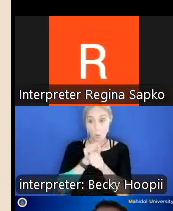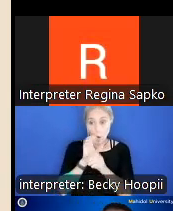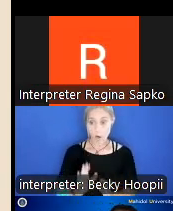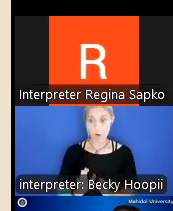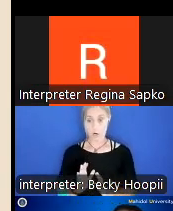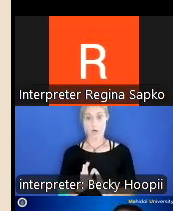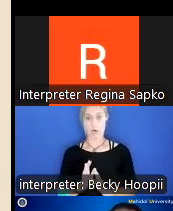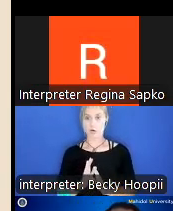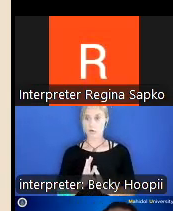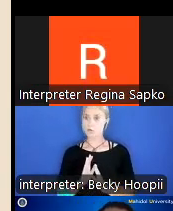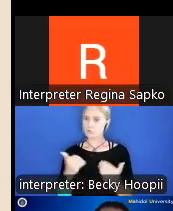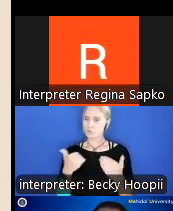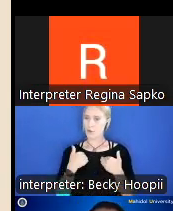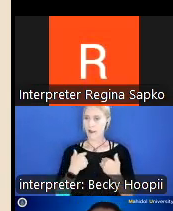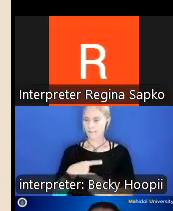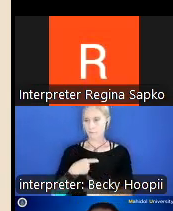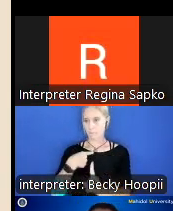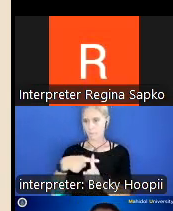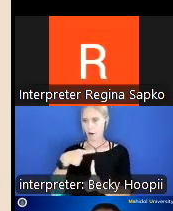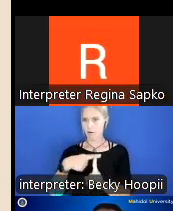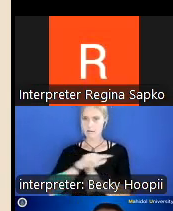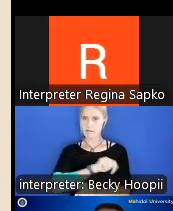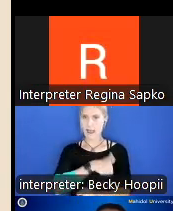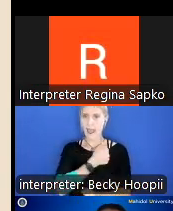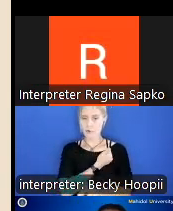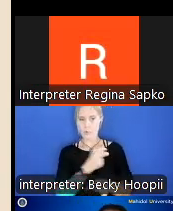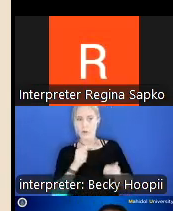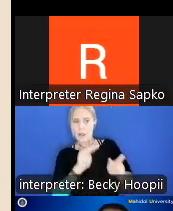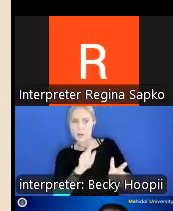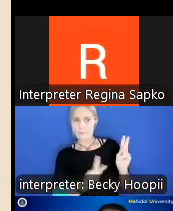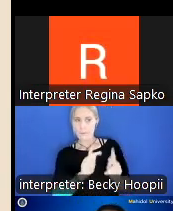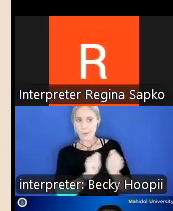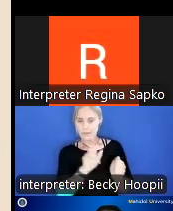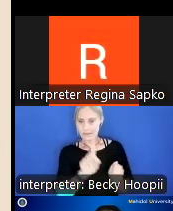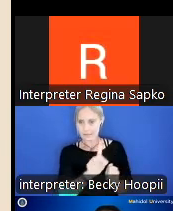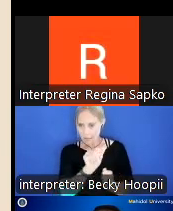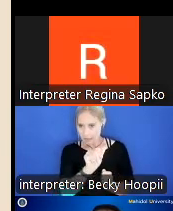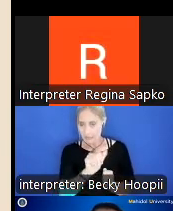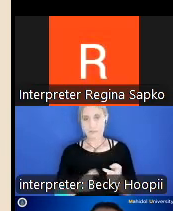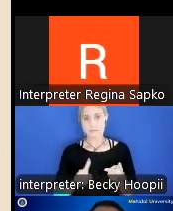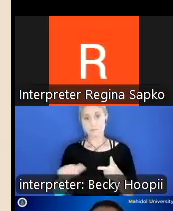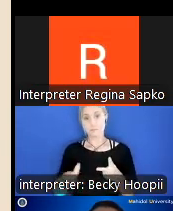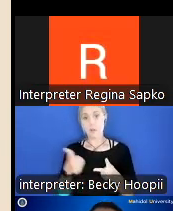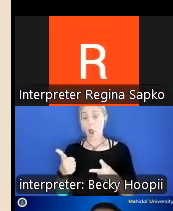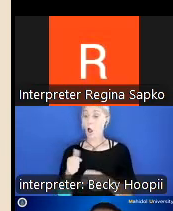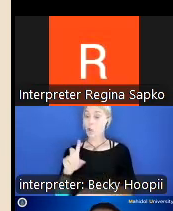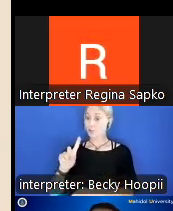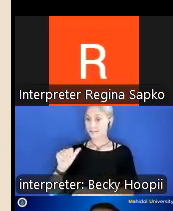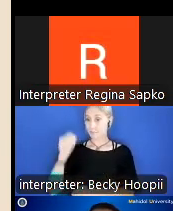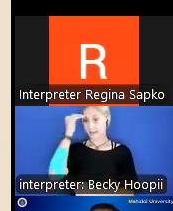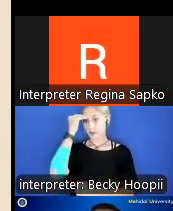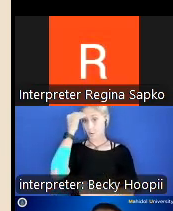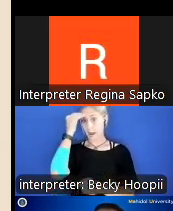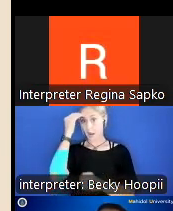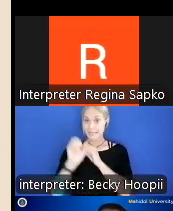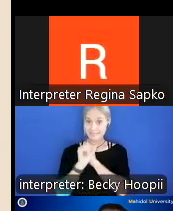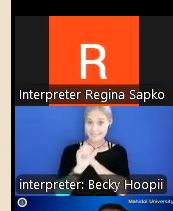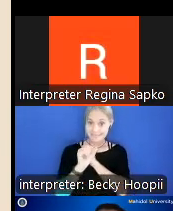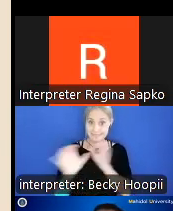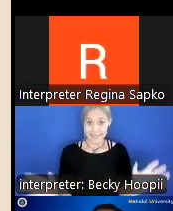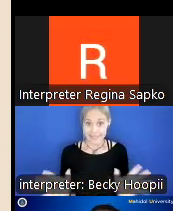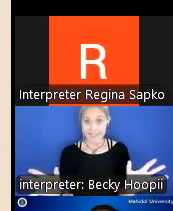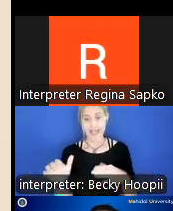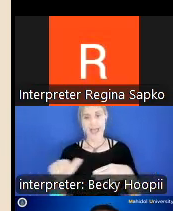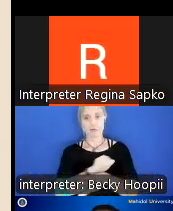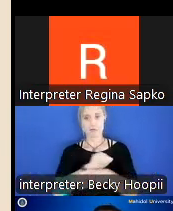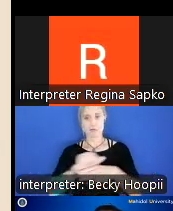attitude for person with disability. And another thing is about this awareness campaign and training.